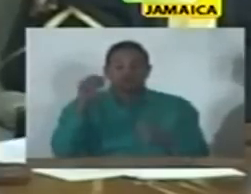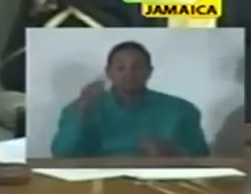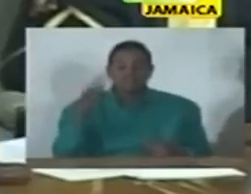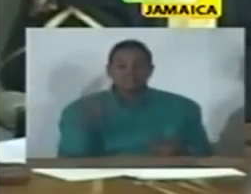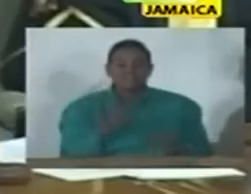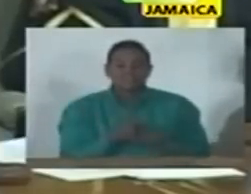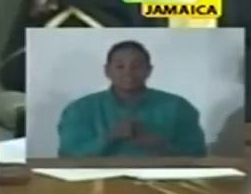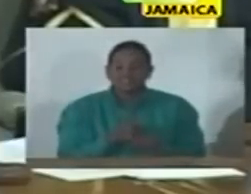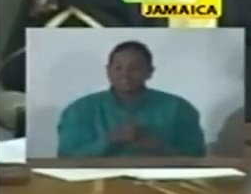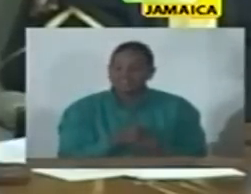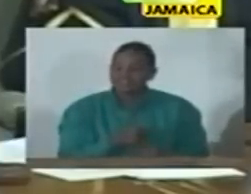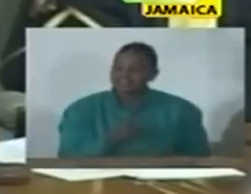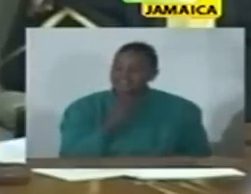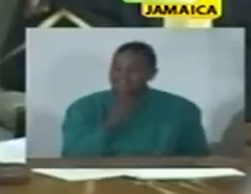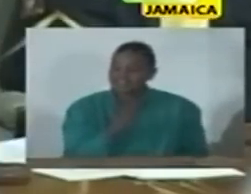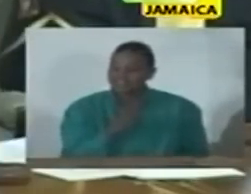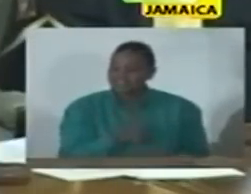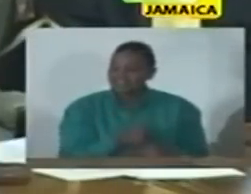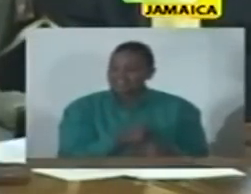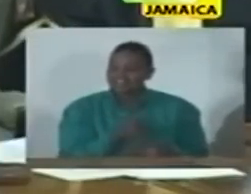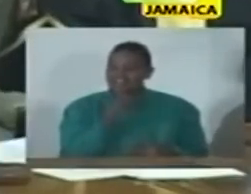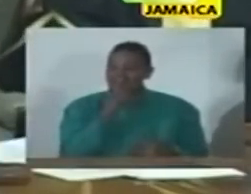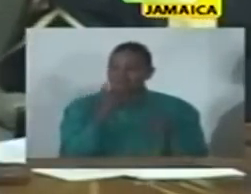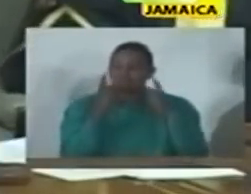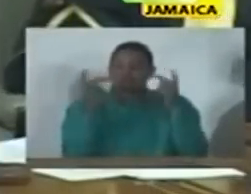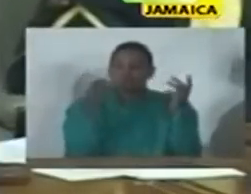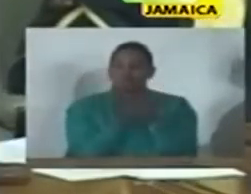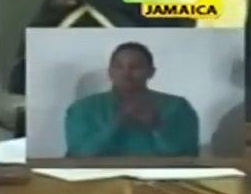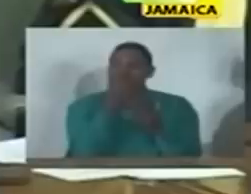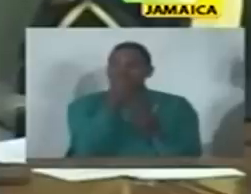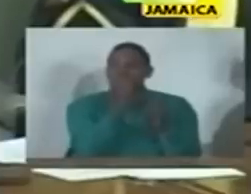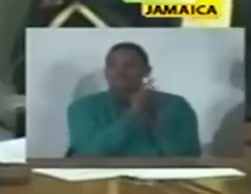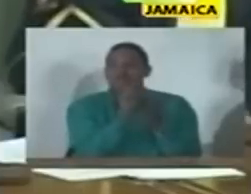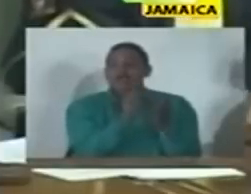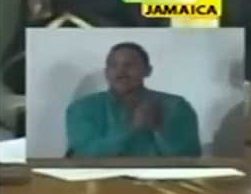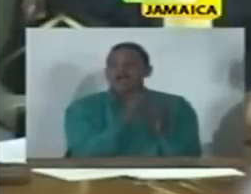the Public Procurement Act, the Public Procurement